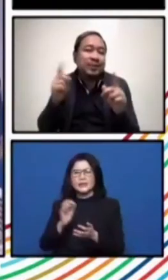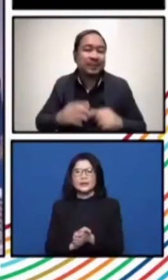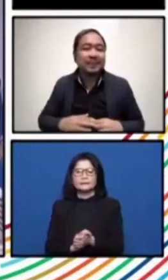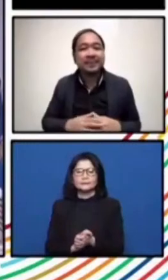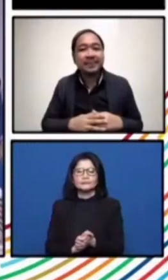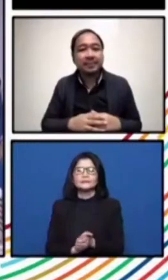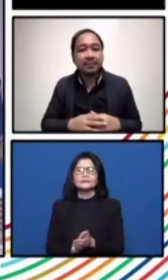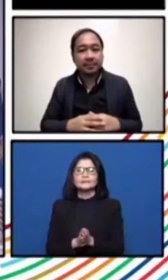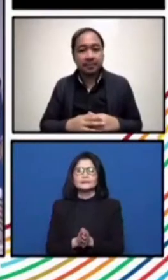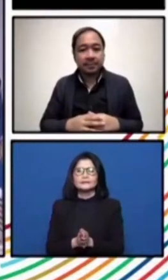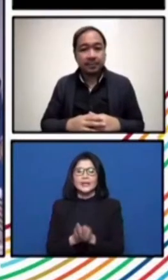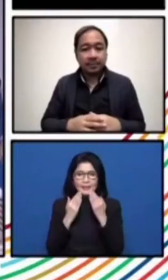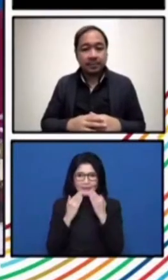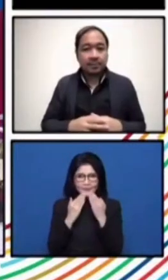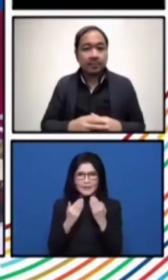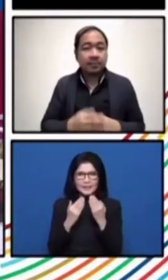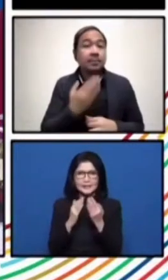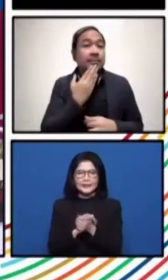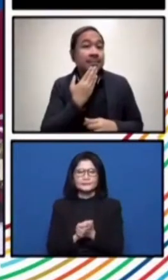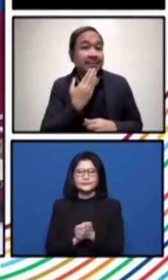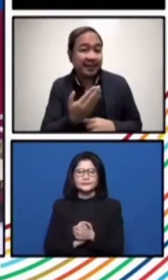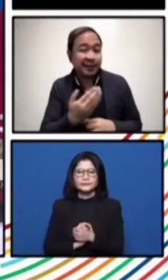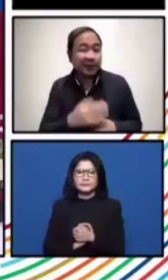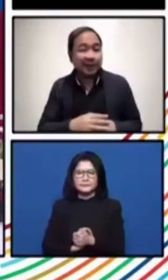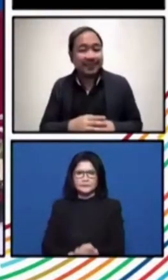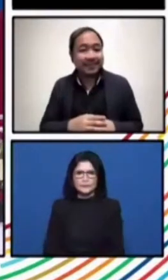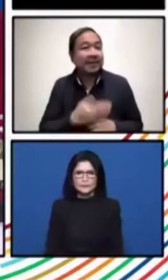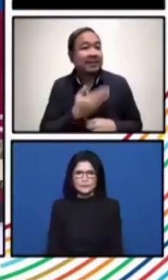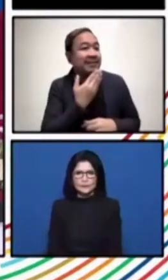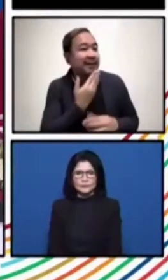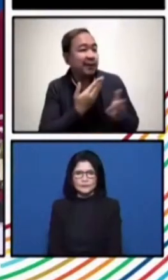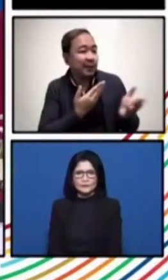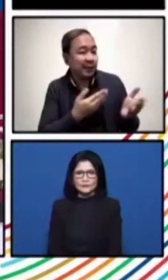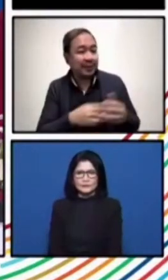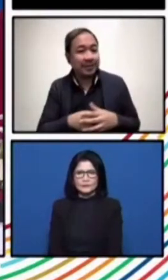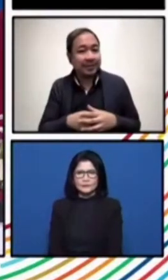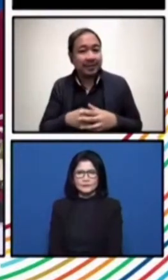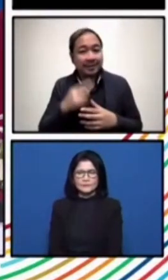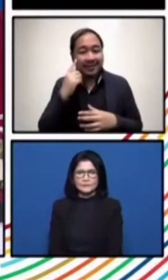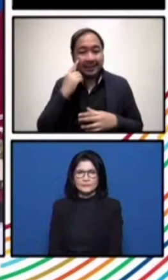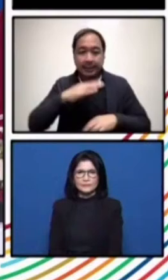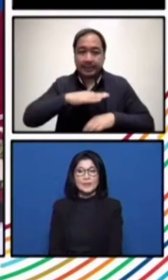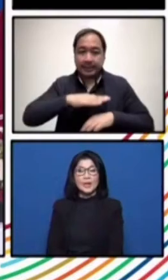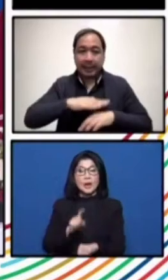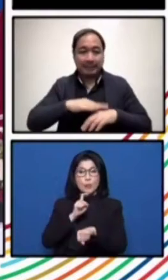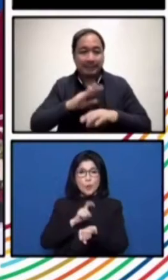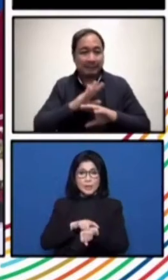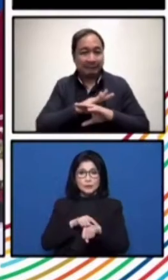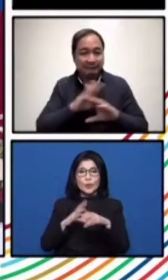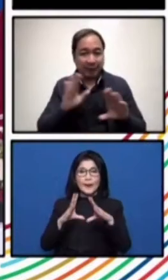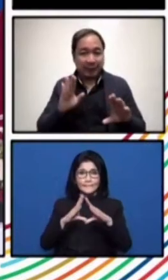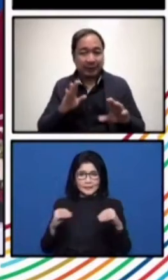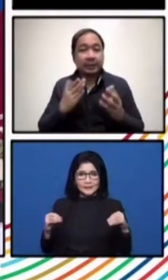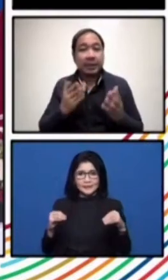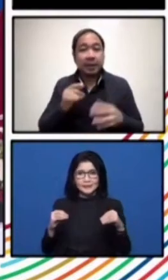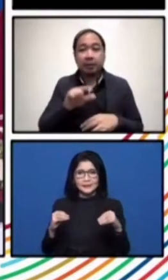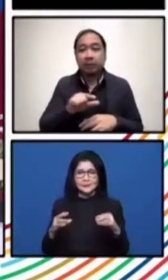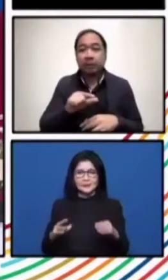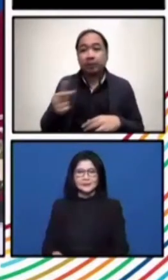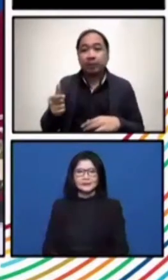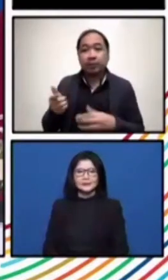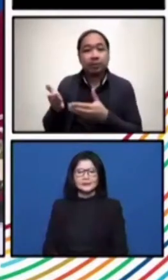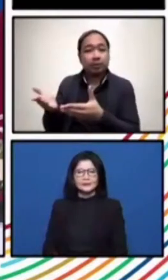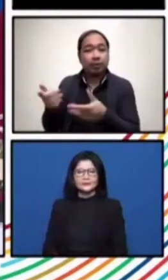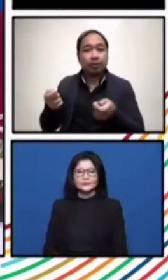you uh Mrs Bernita uh I think time is over uh I would like to hand back to